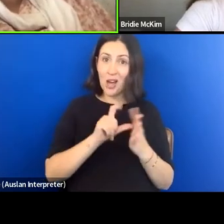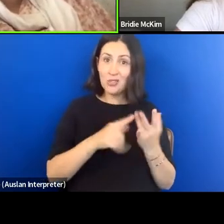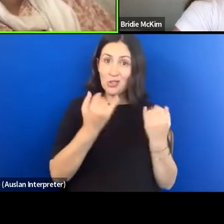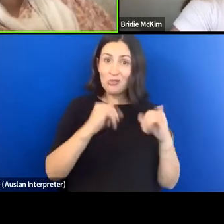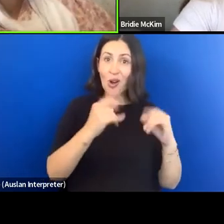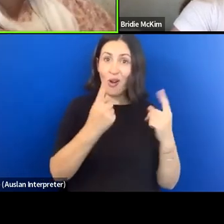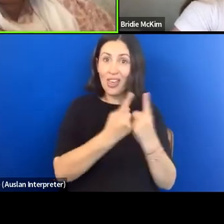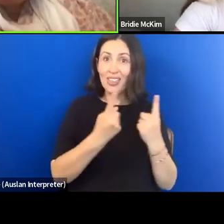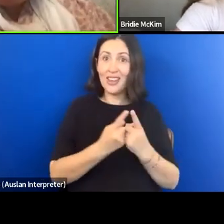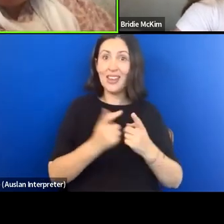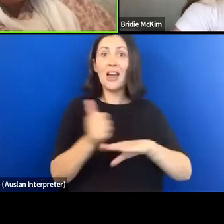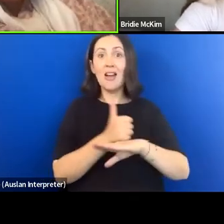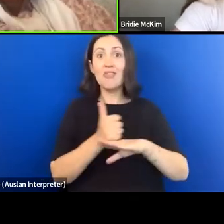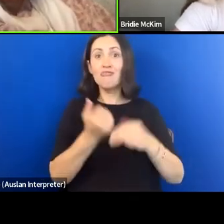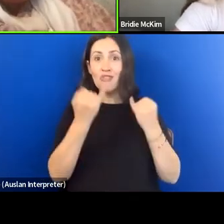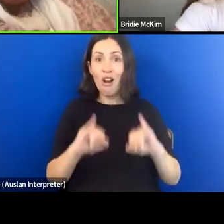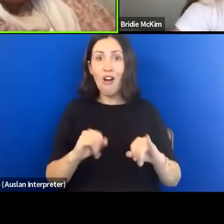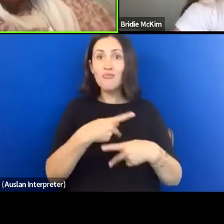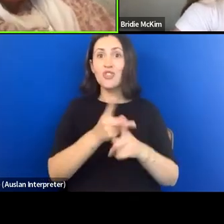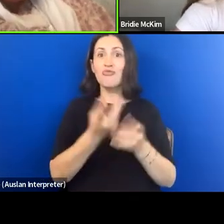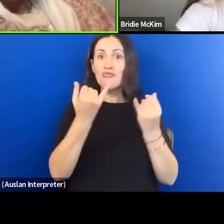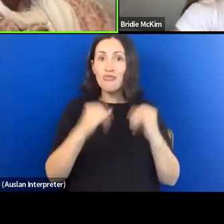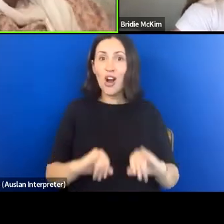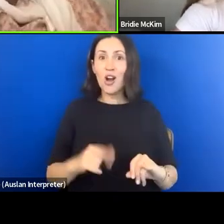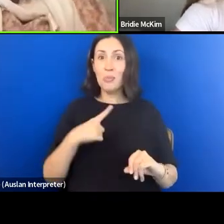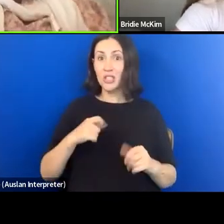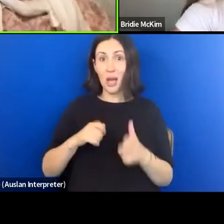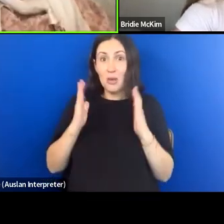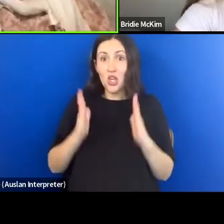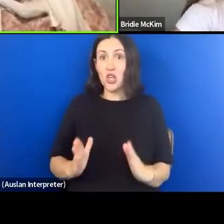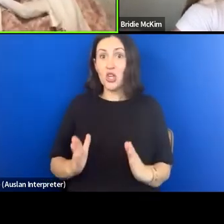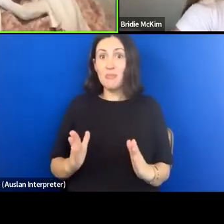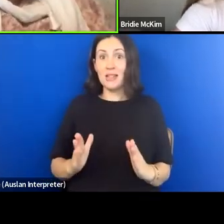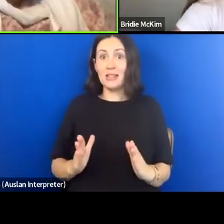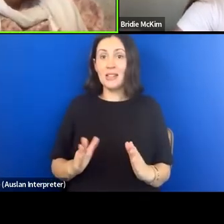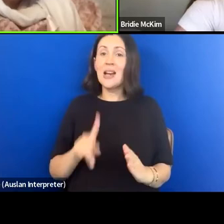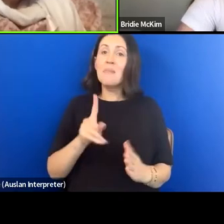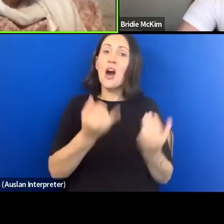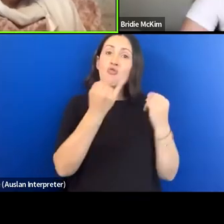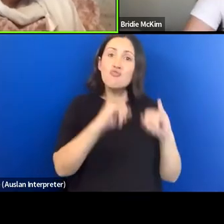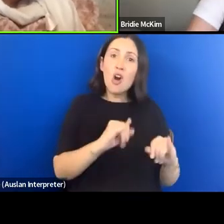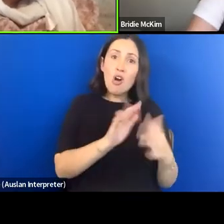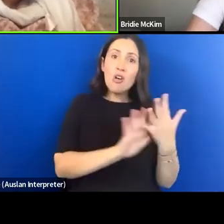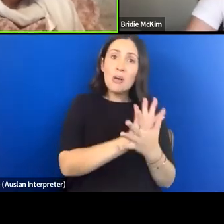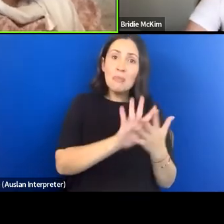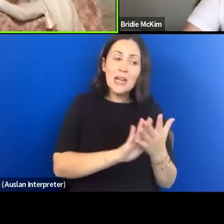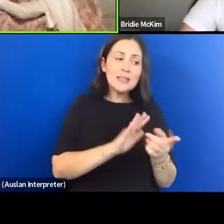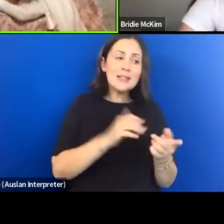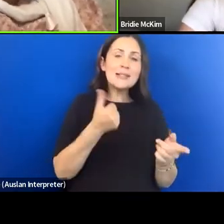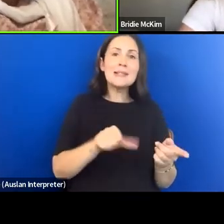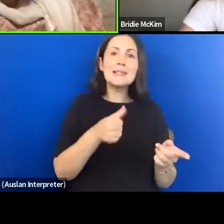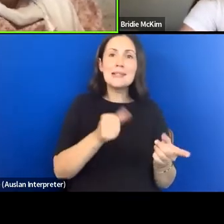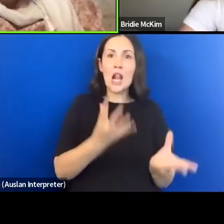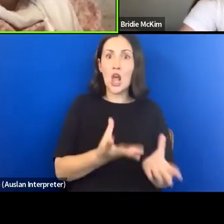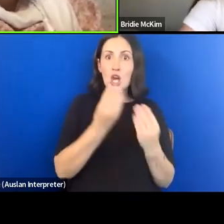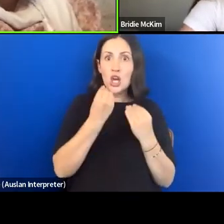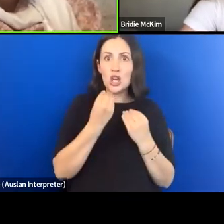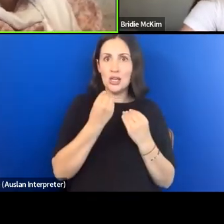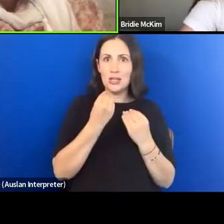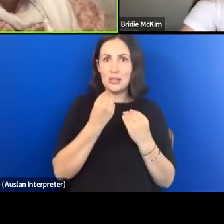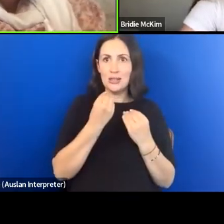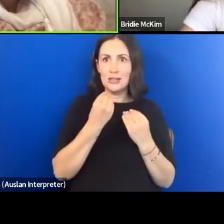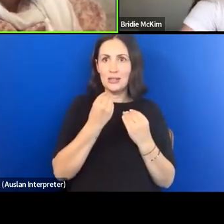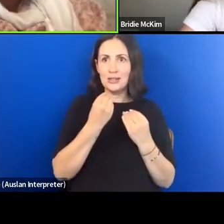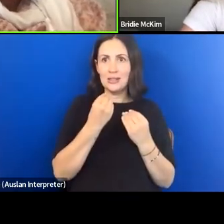Because you're human. Because you're human, that's exactly right. I think that I'm sure you are going to bring this